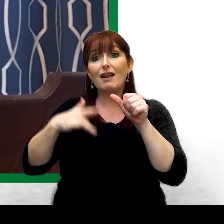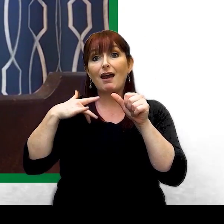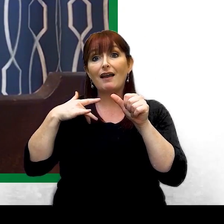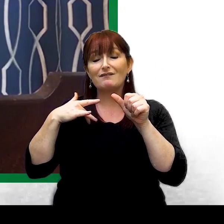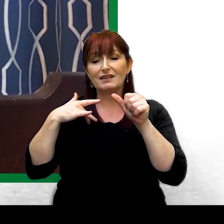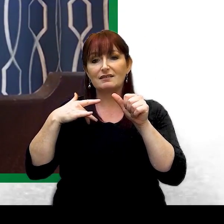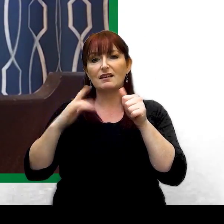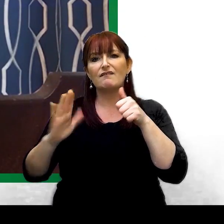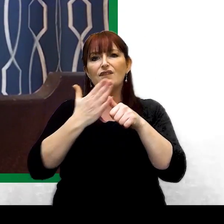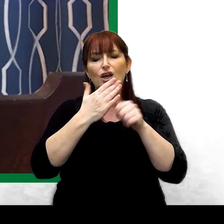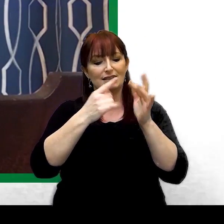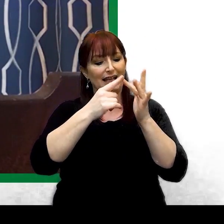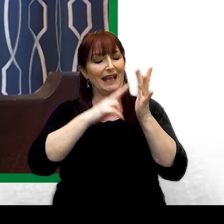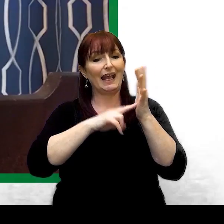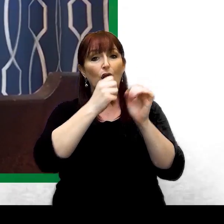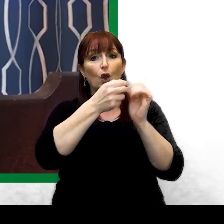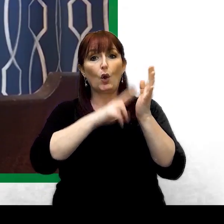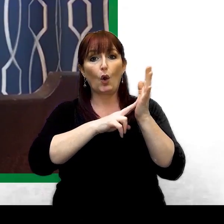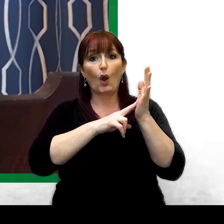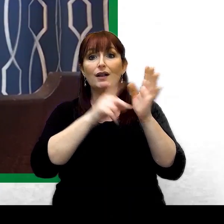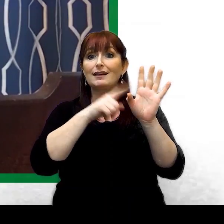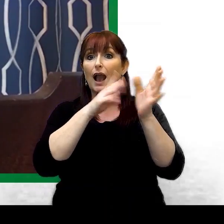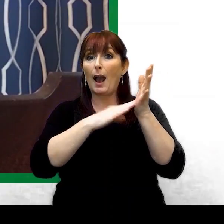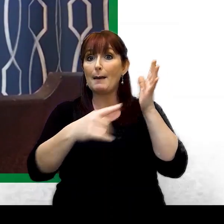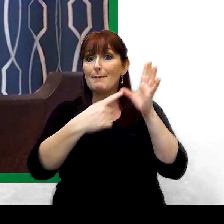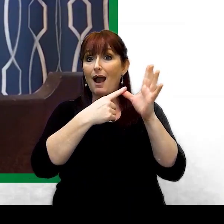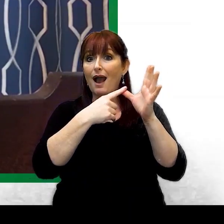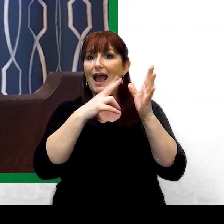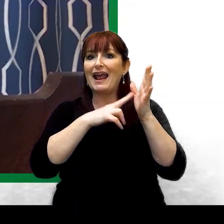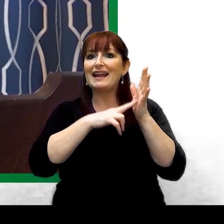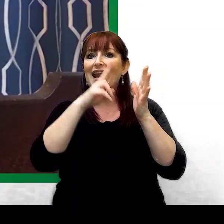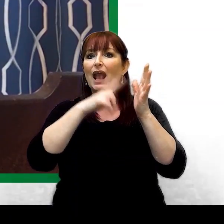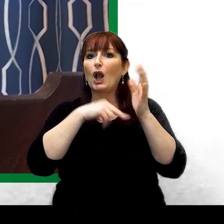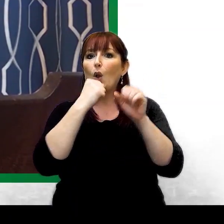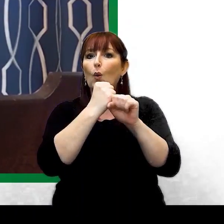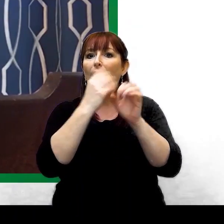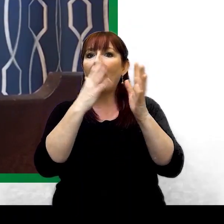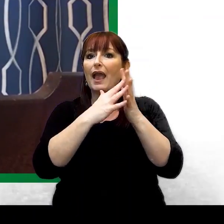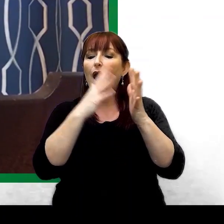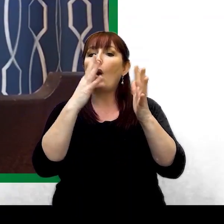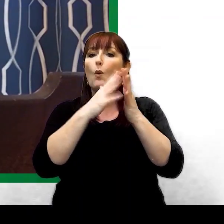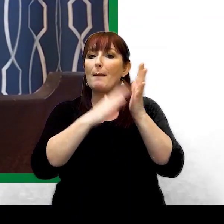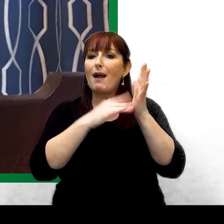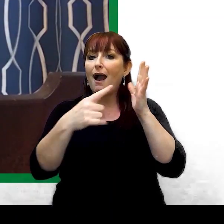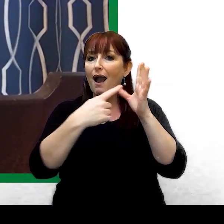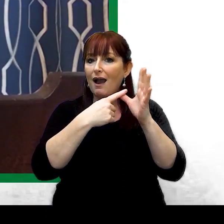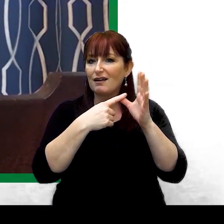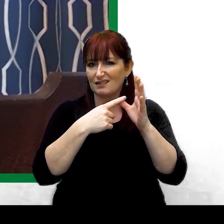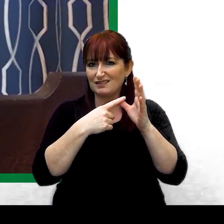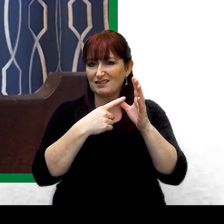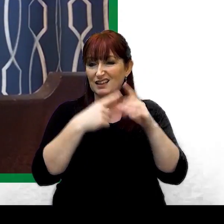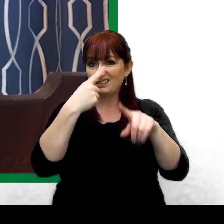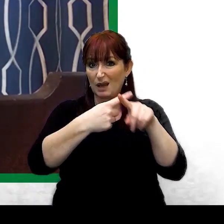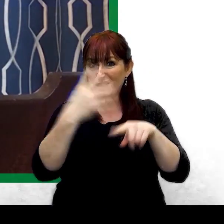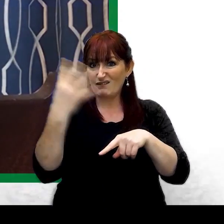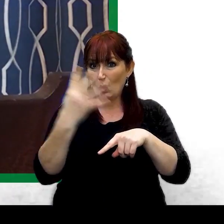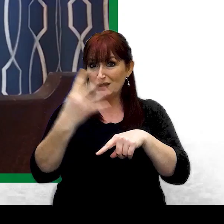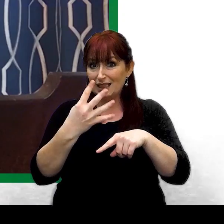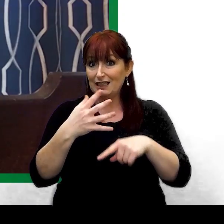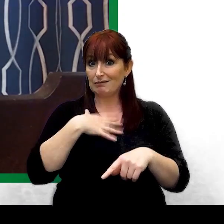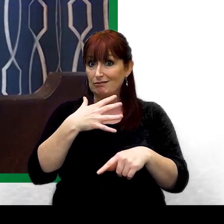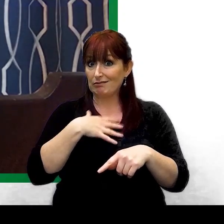say is Ingonyama Nengwe Wema, and we say that 14 times. But if we break that down a little bit, the first bit is